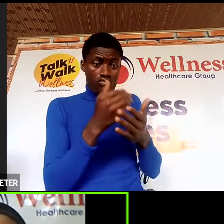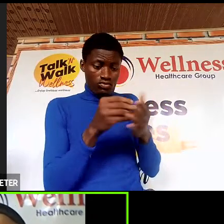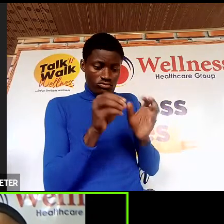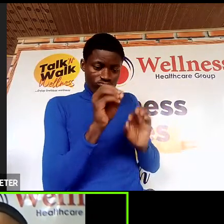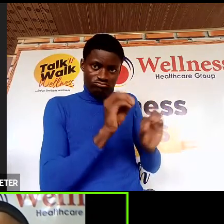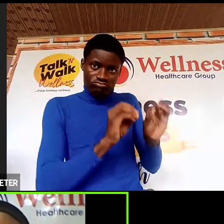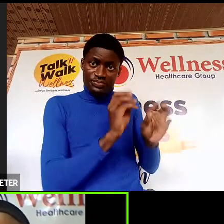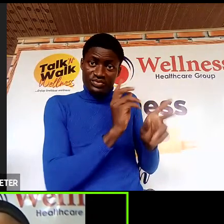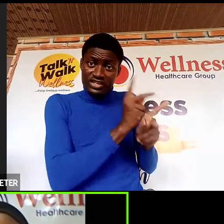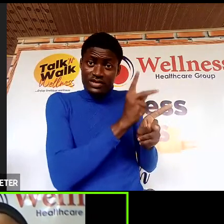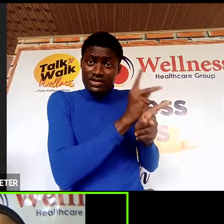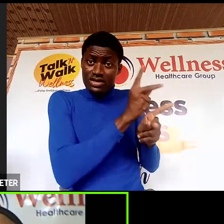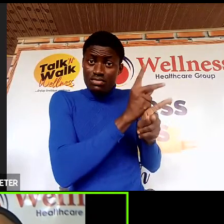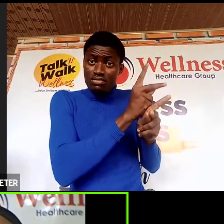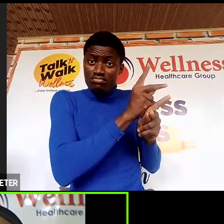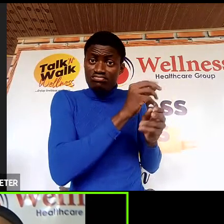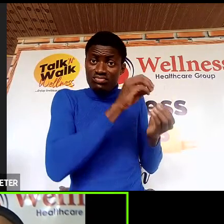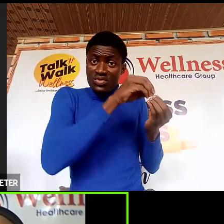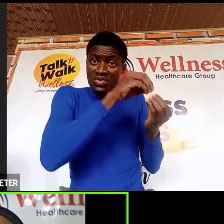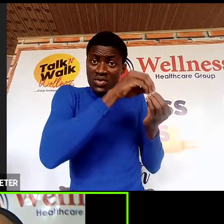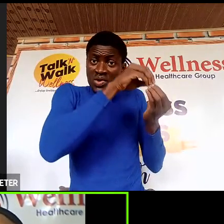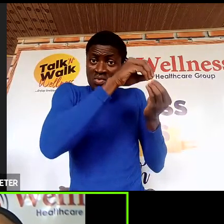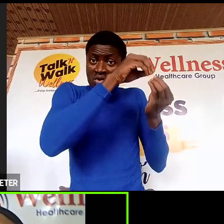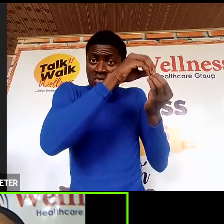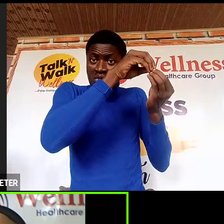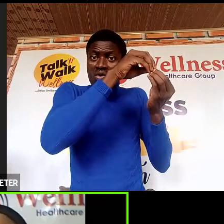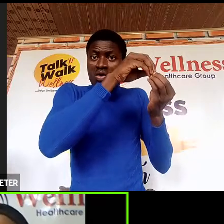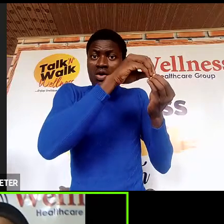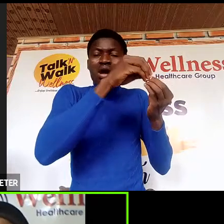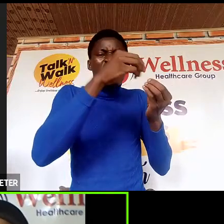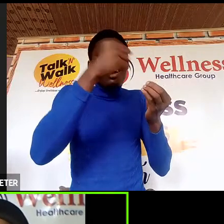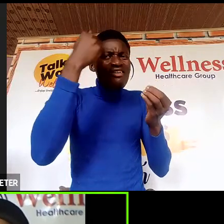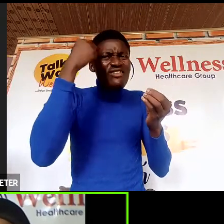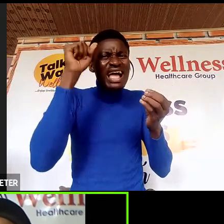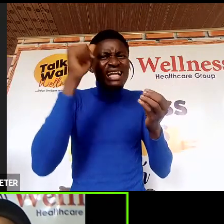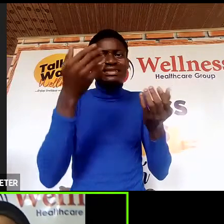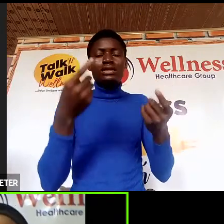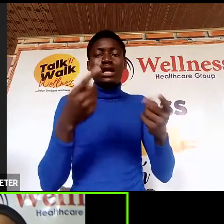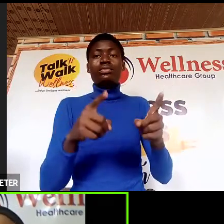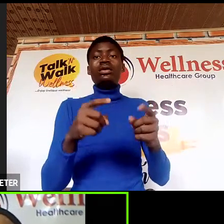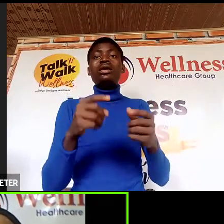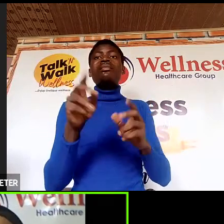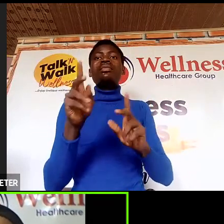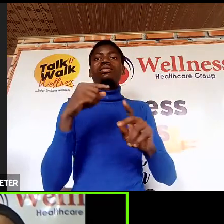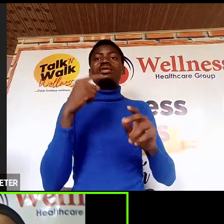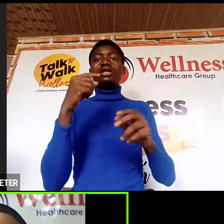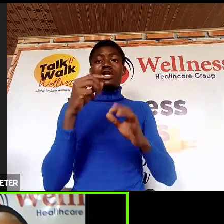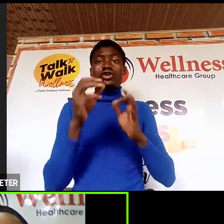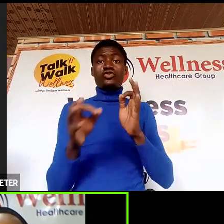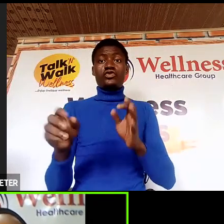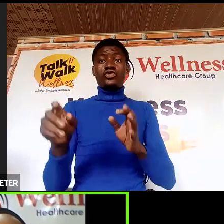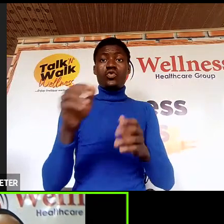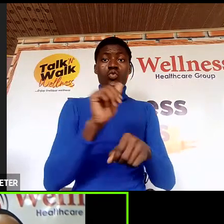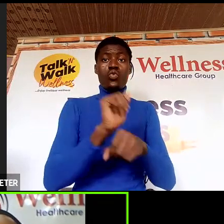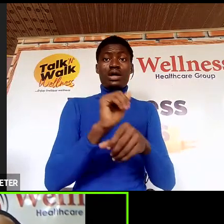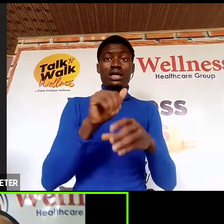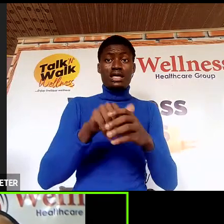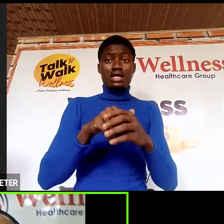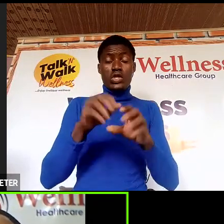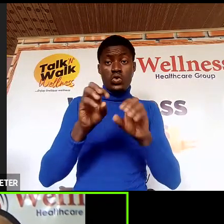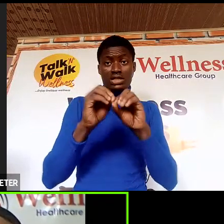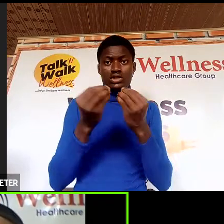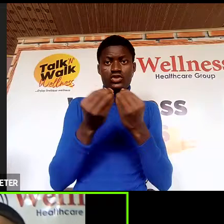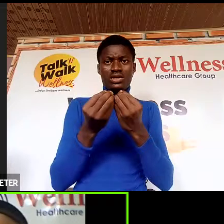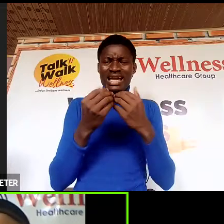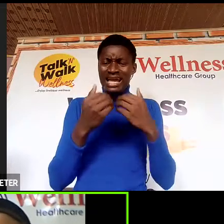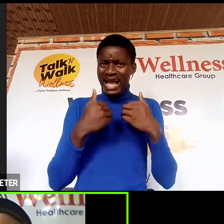have at least 6 months emergency funds. You should have that in a way that you're not even going to touch it for anything. Should in